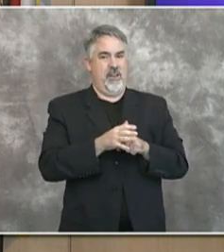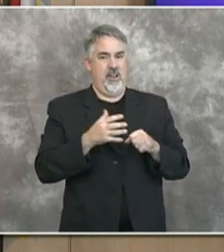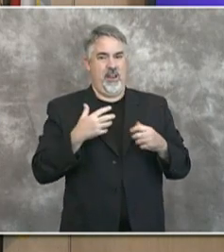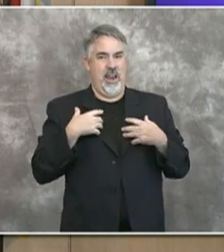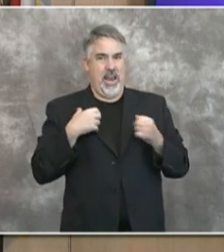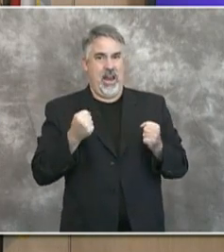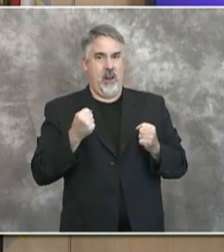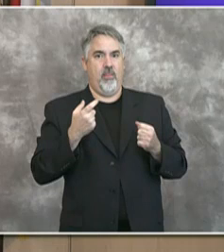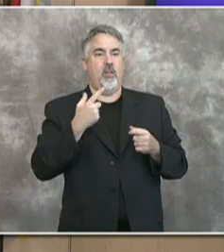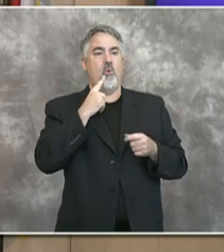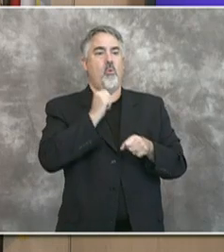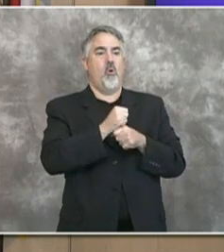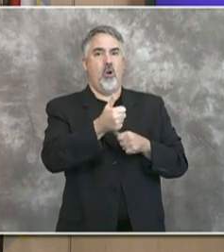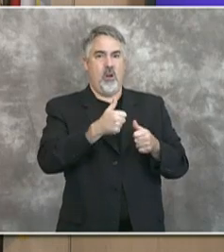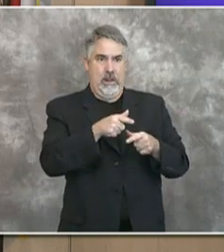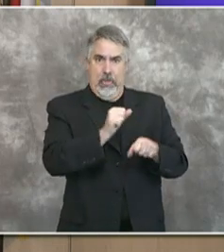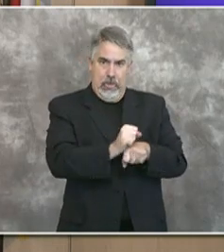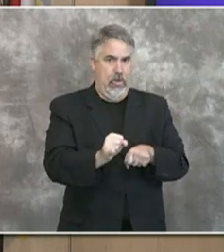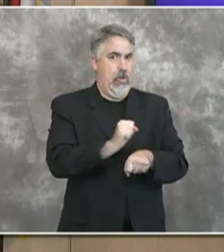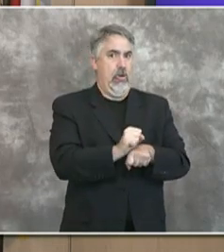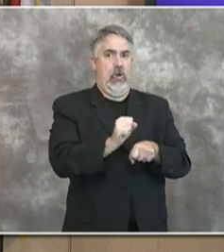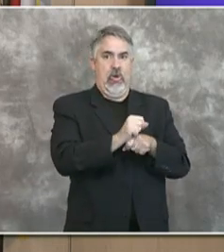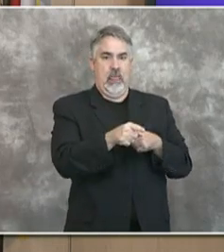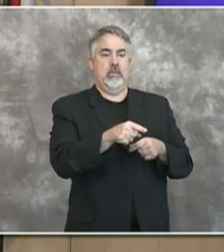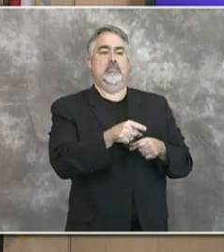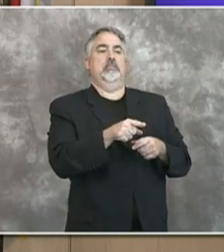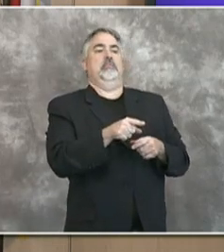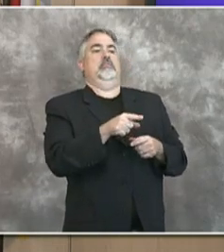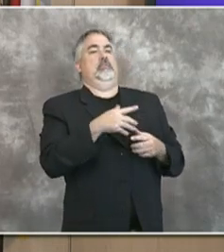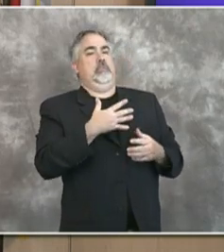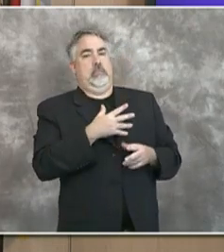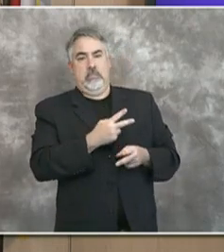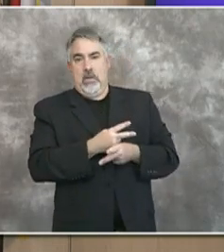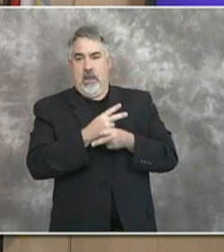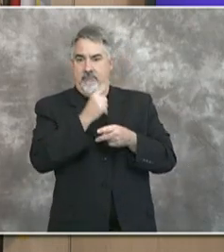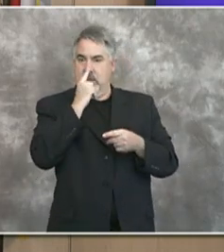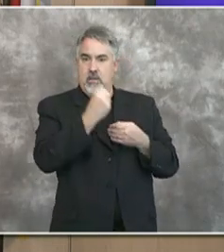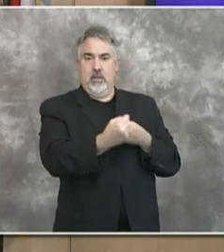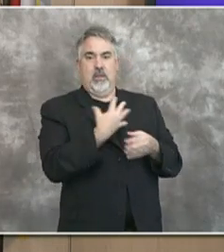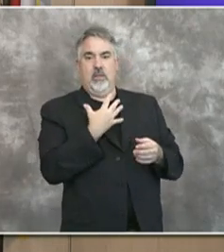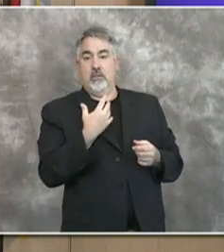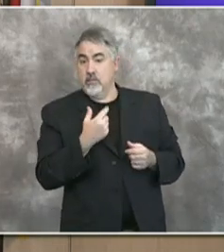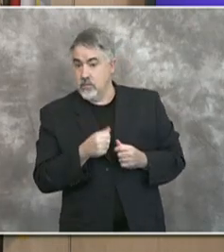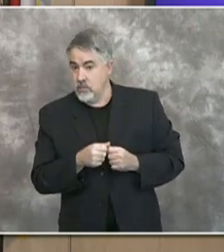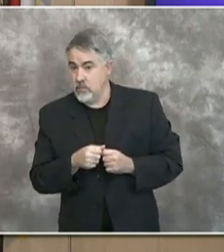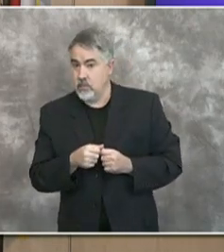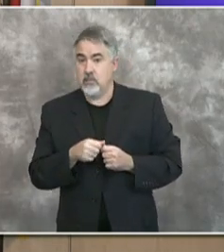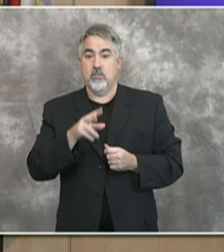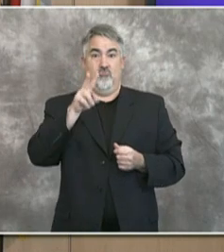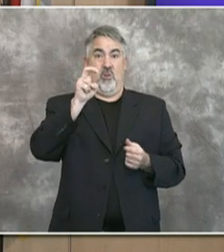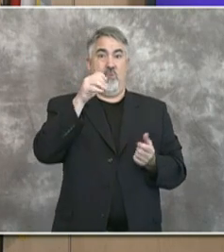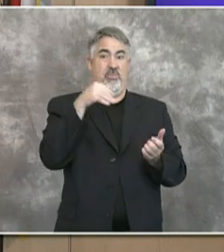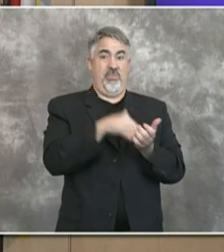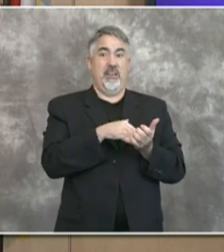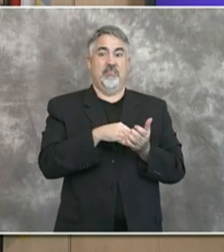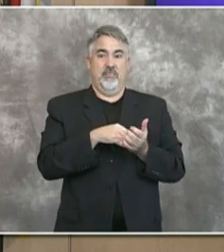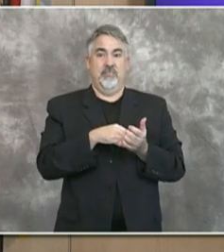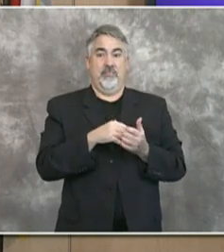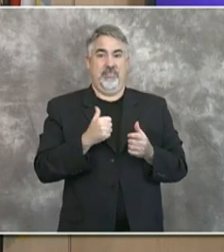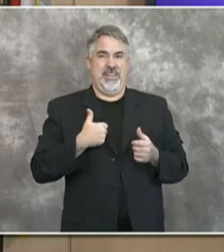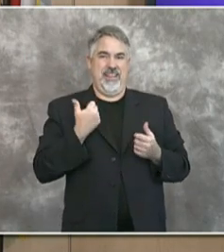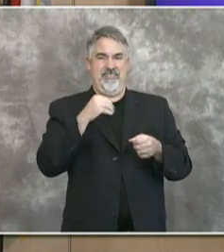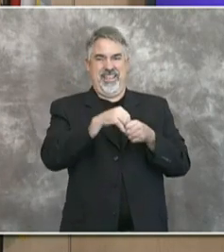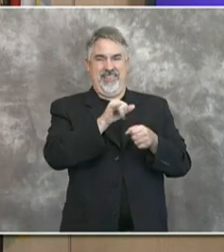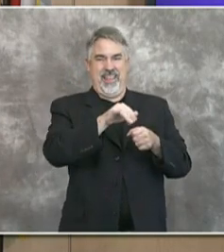region. We have an estimated more than 200,000 U.S. citizens who live in northern Baja who routinely cross the border. This includes